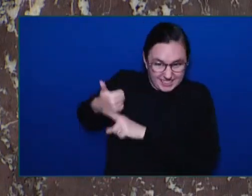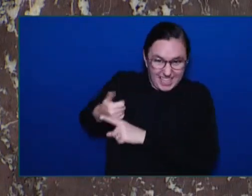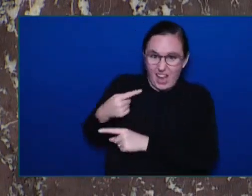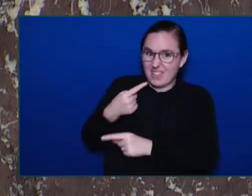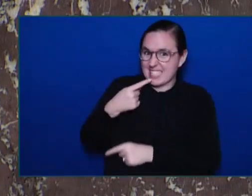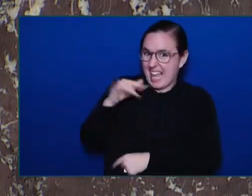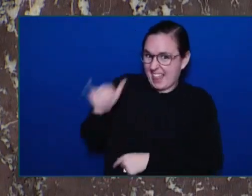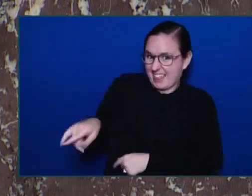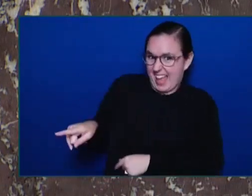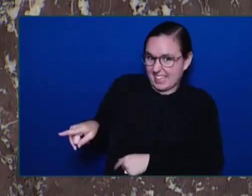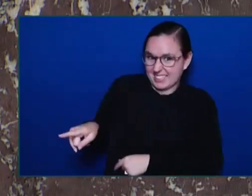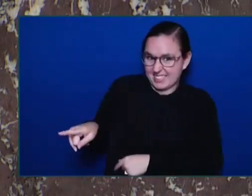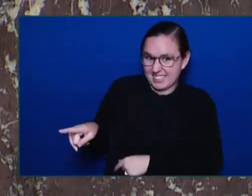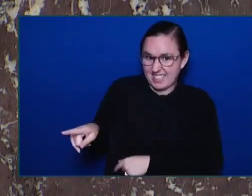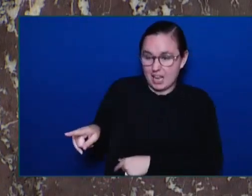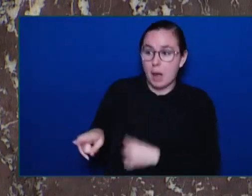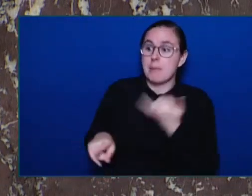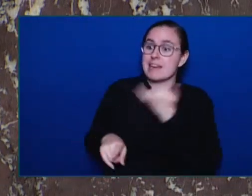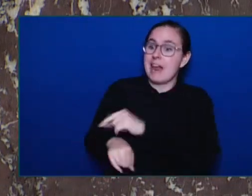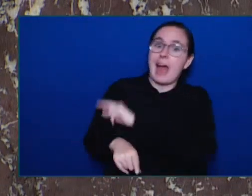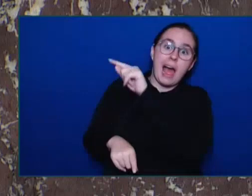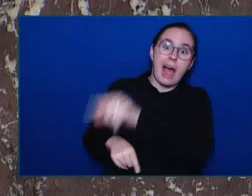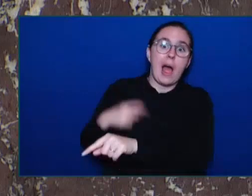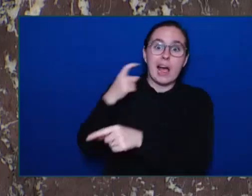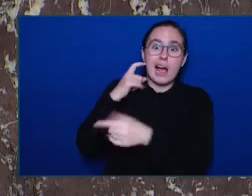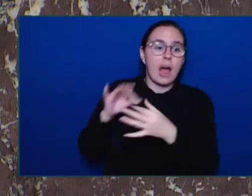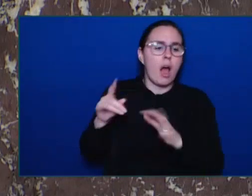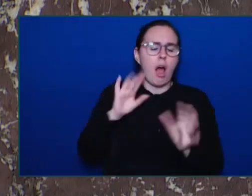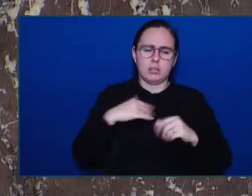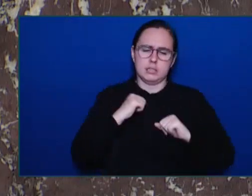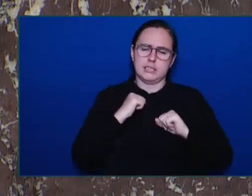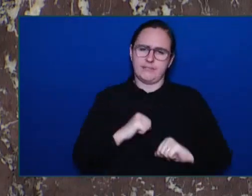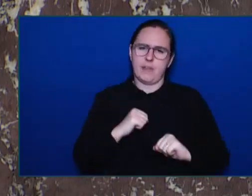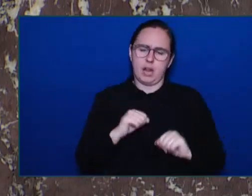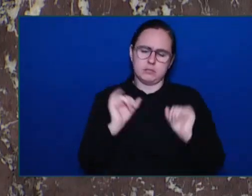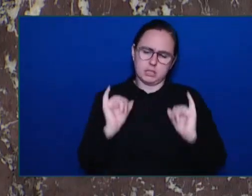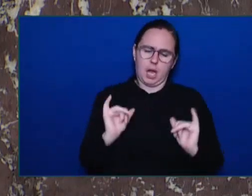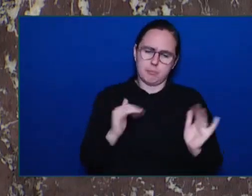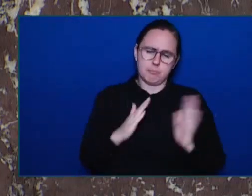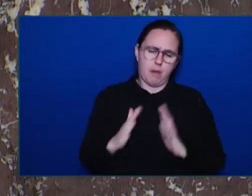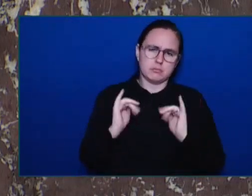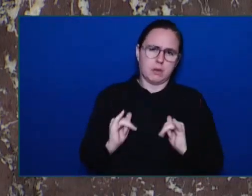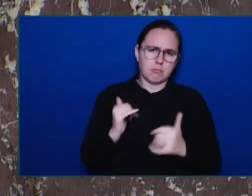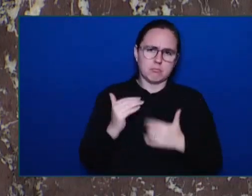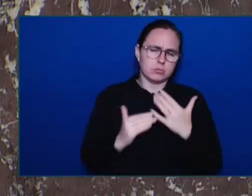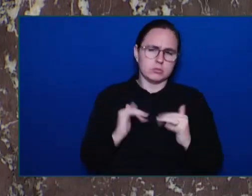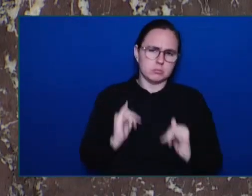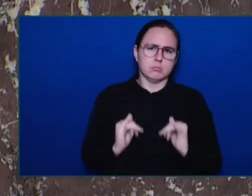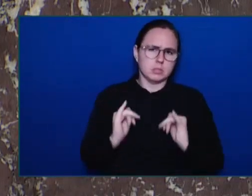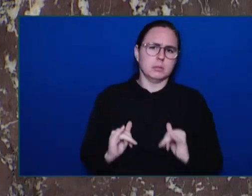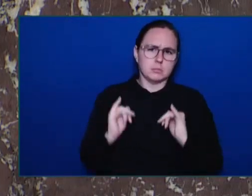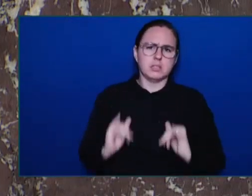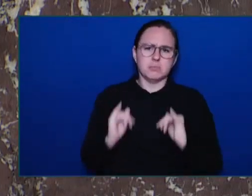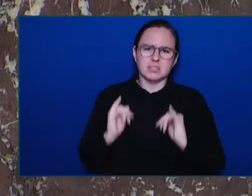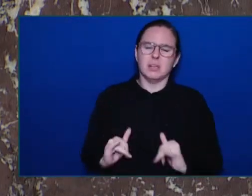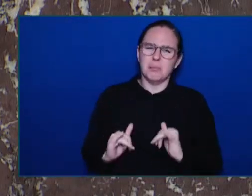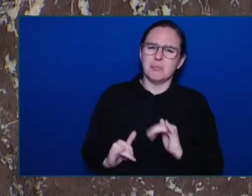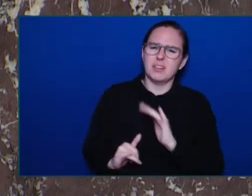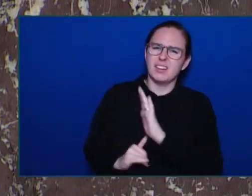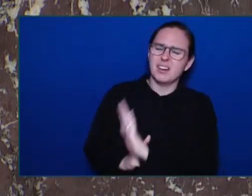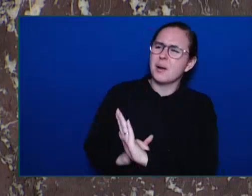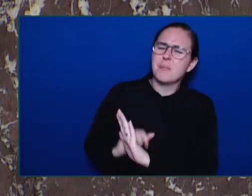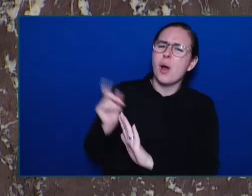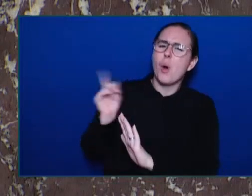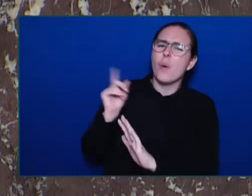Premier's plan to warehouse people with severe mental health and addictions issues leaves them vulnerable to crime and violence. The chief of the